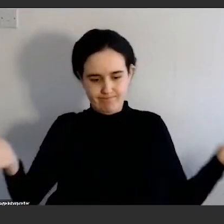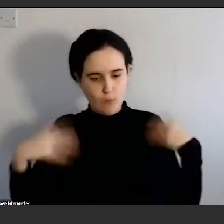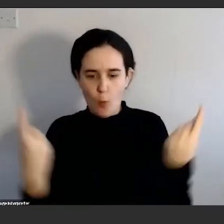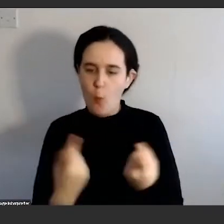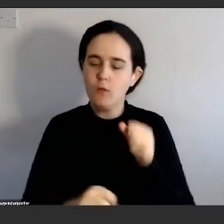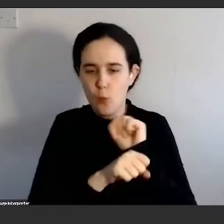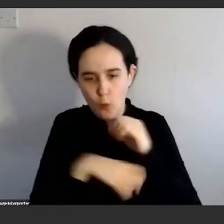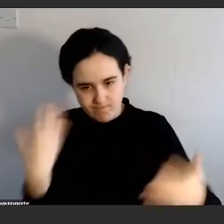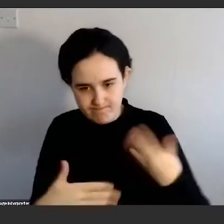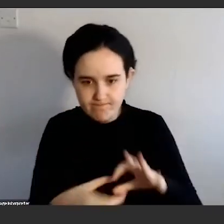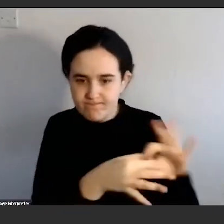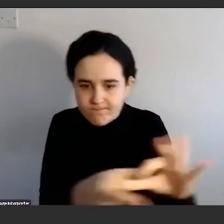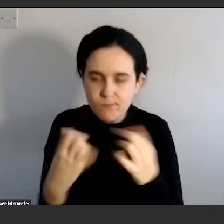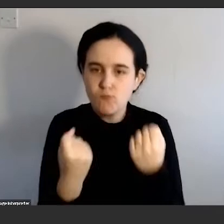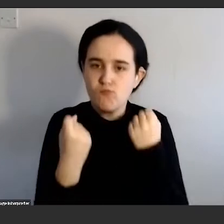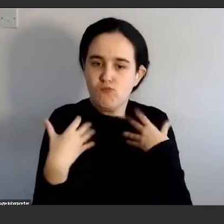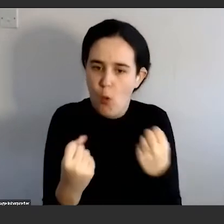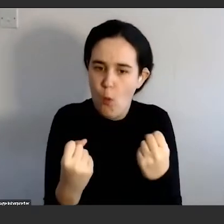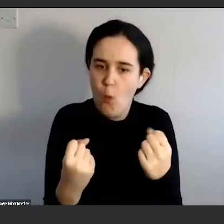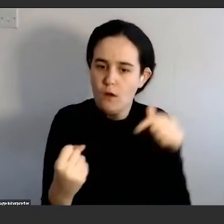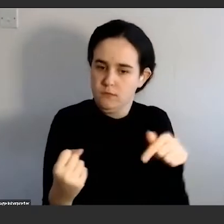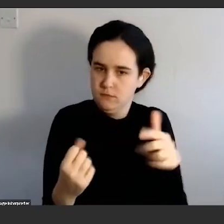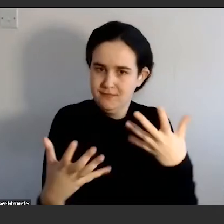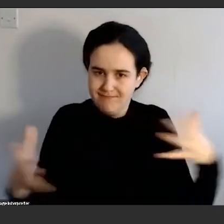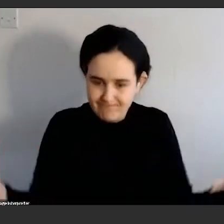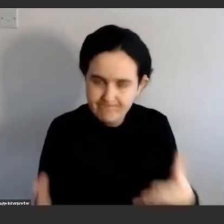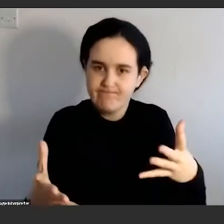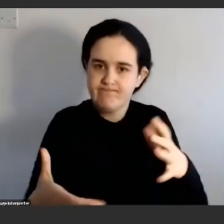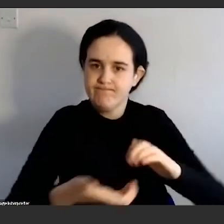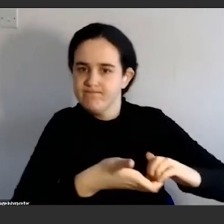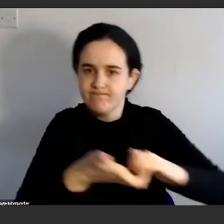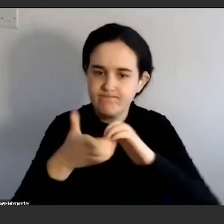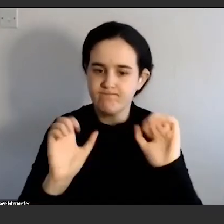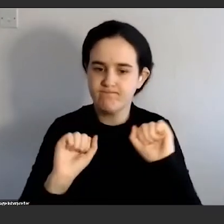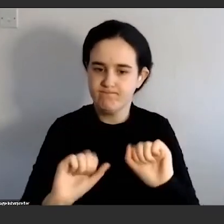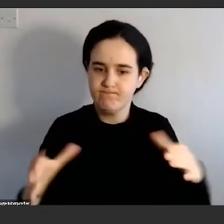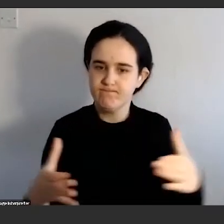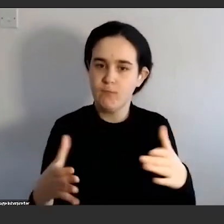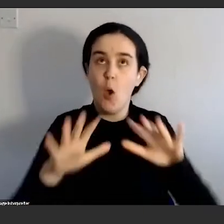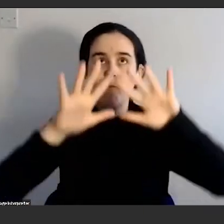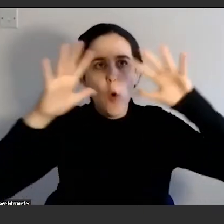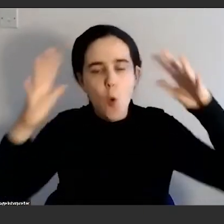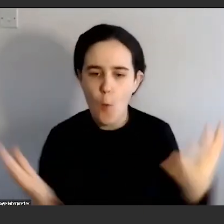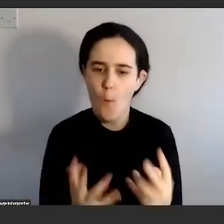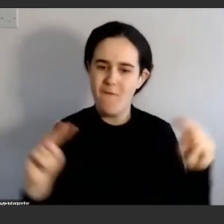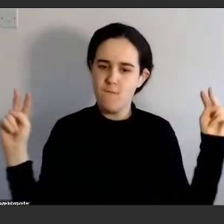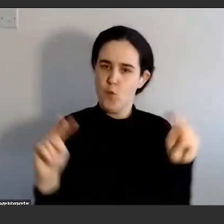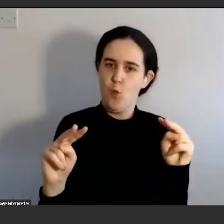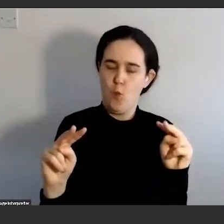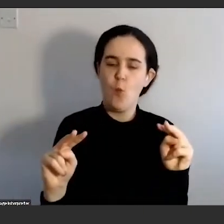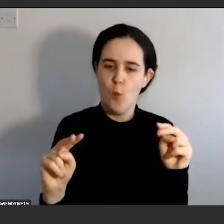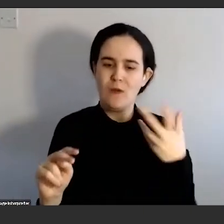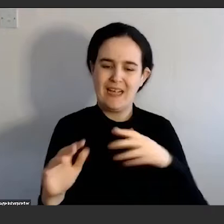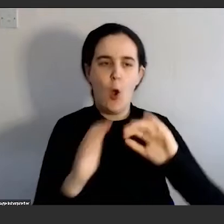a global urgency and a global recognition that the time is now to